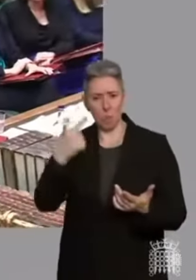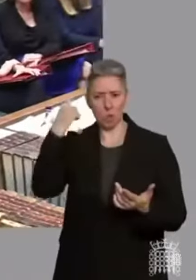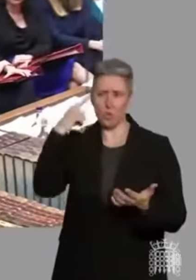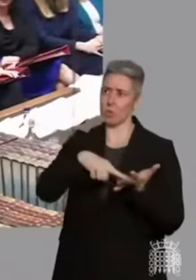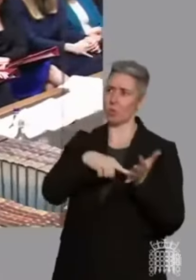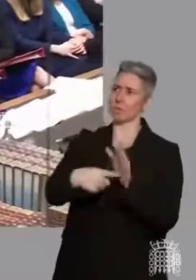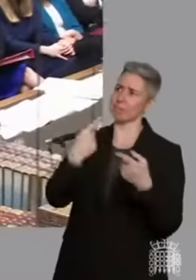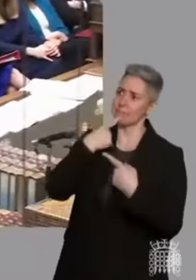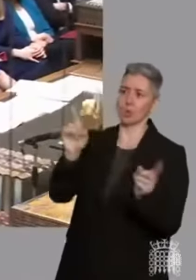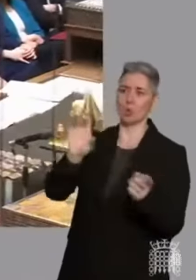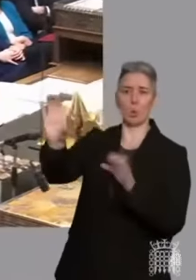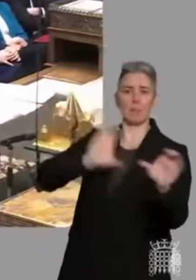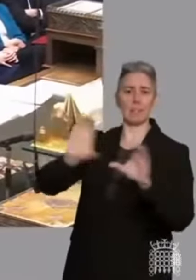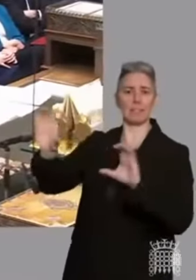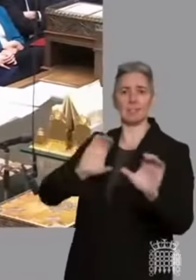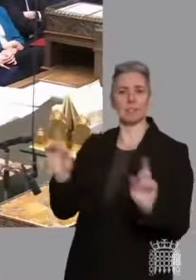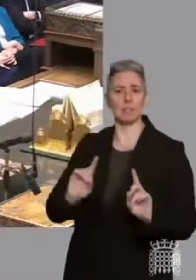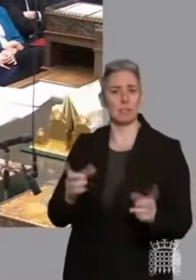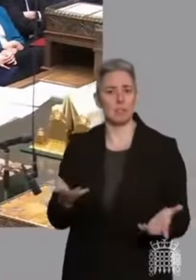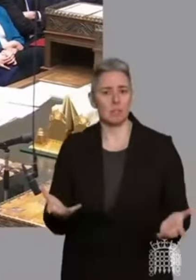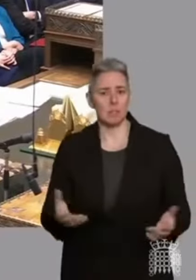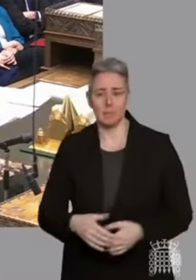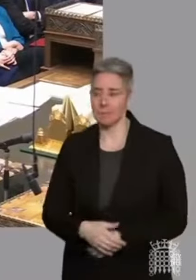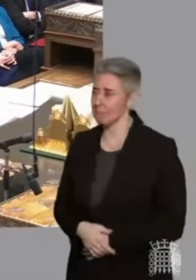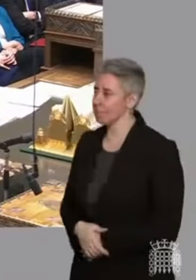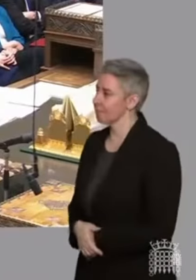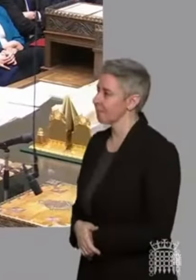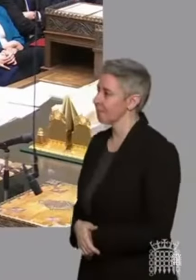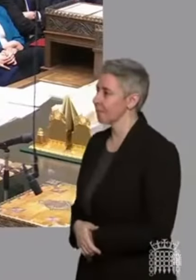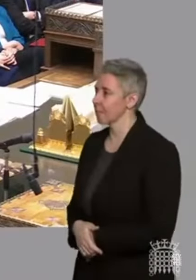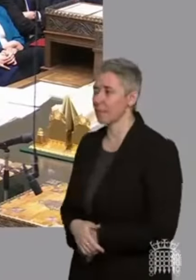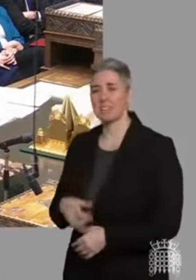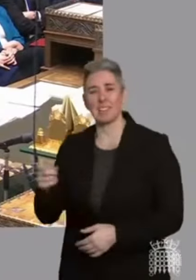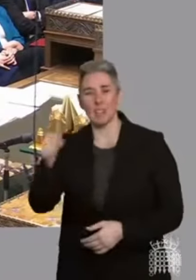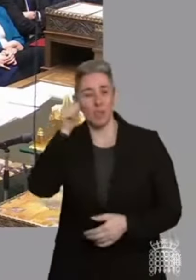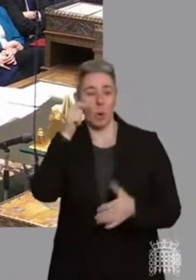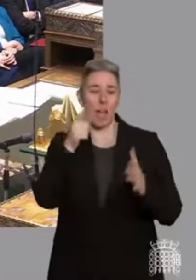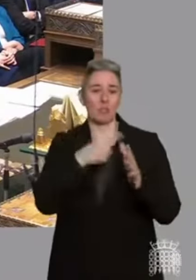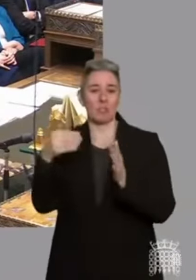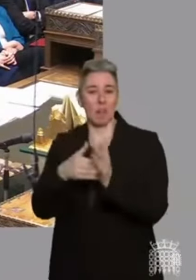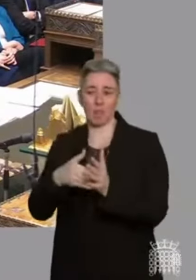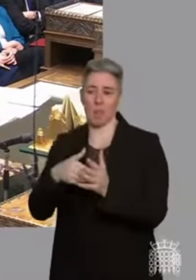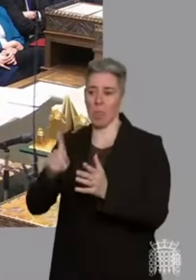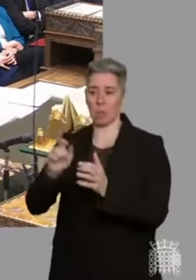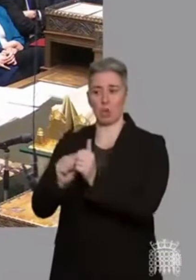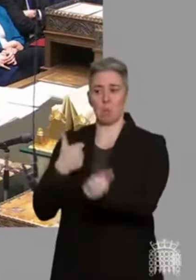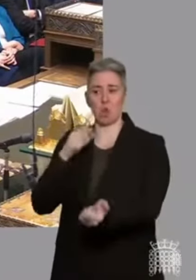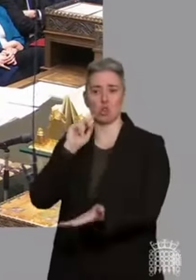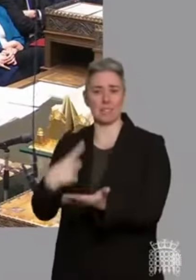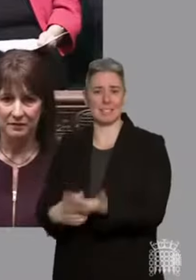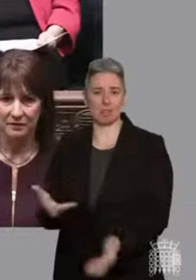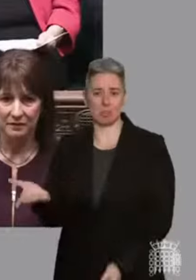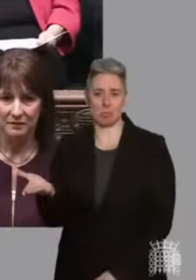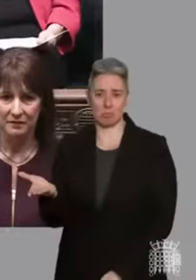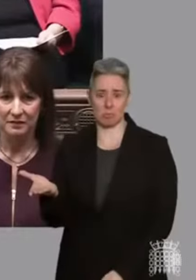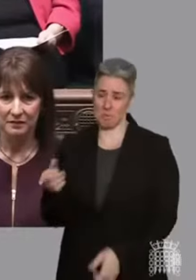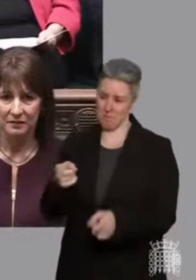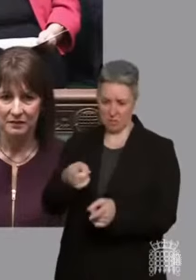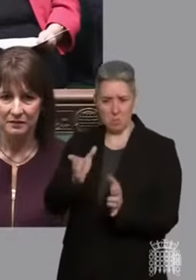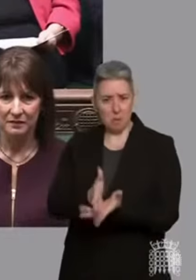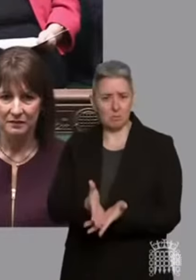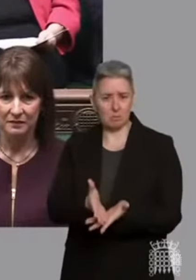As she knows, AstraZeneca was a commercial decision. She must understand that. But, Mr. Speaker, all she does is come